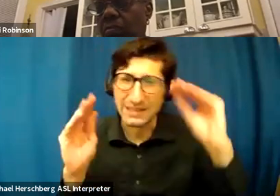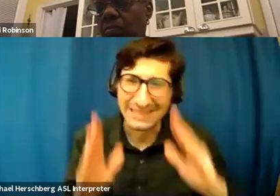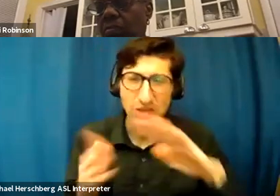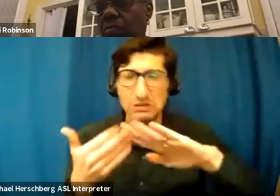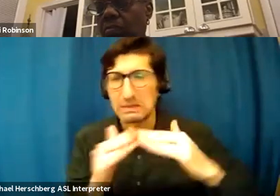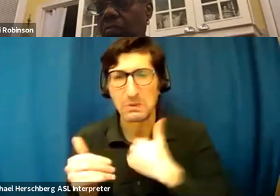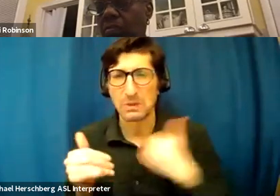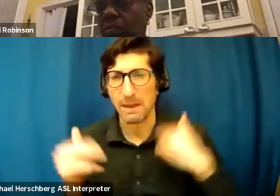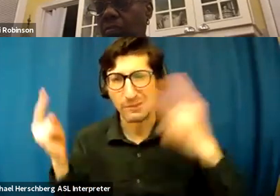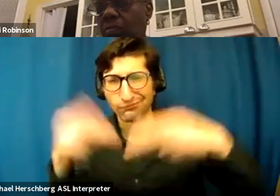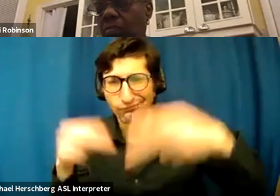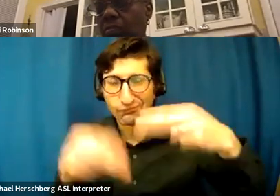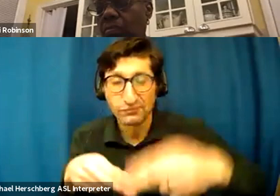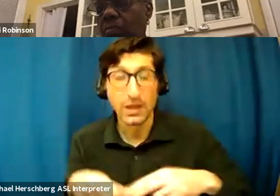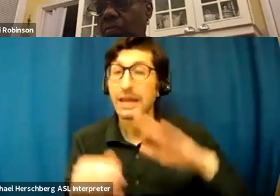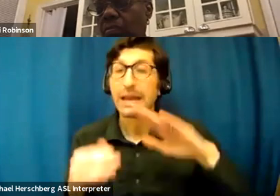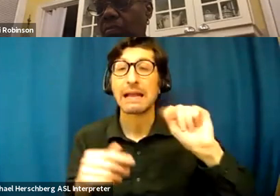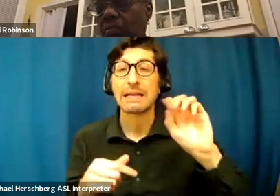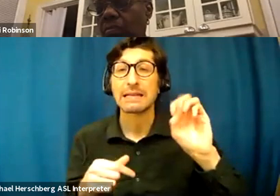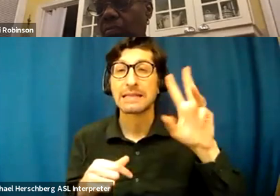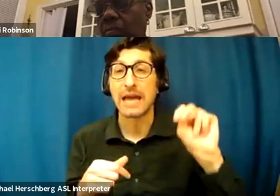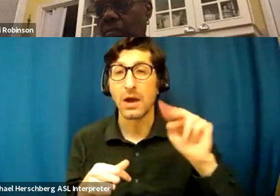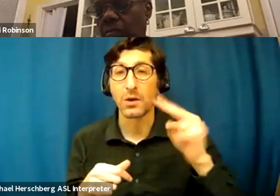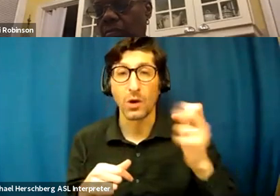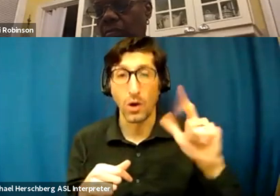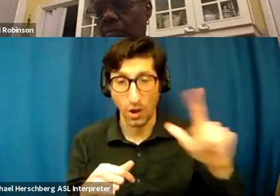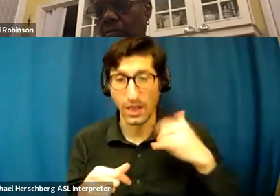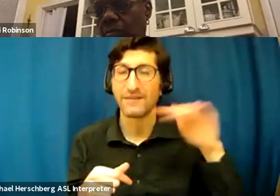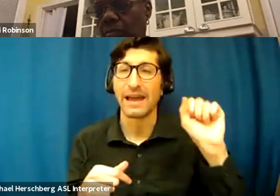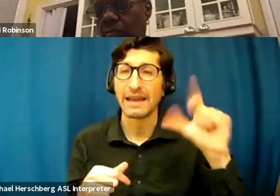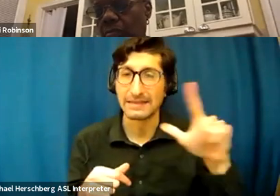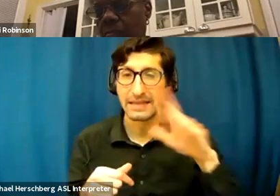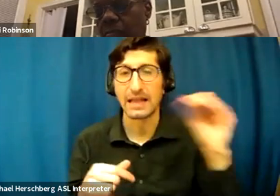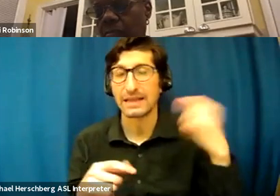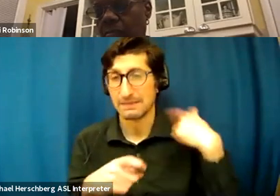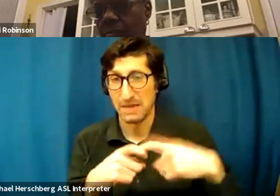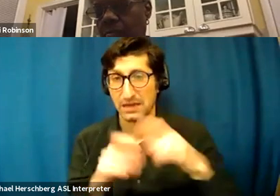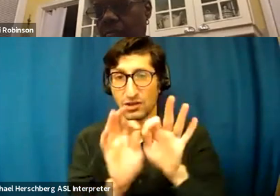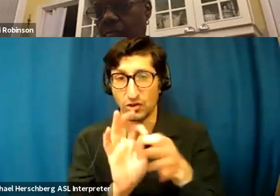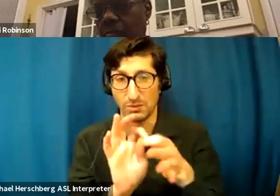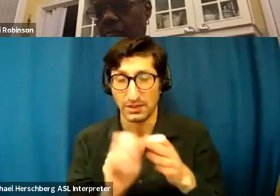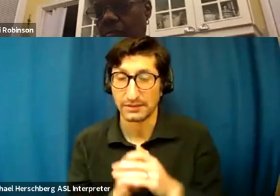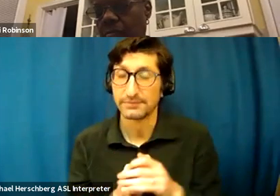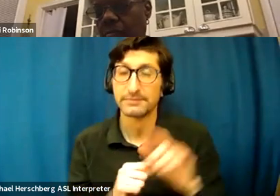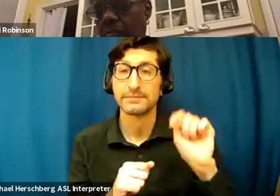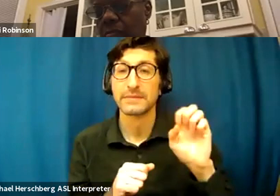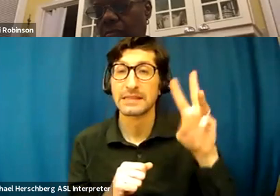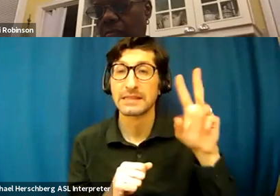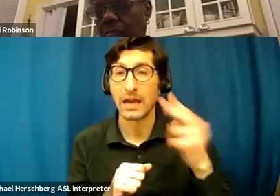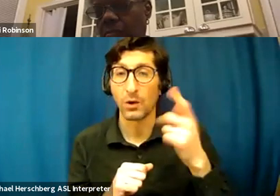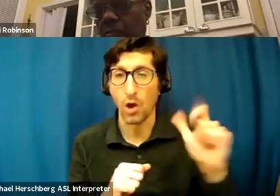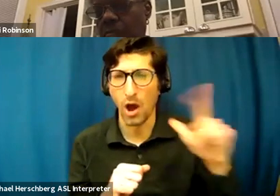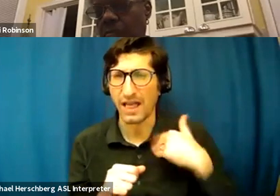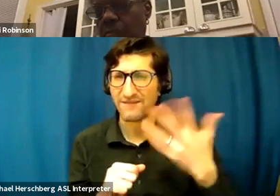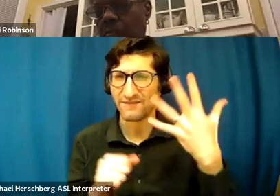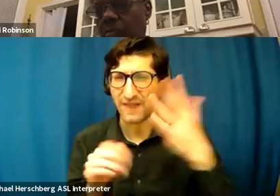community members. The town hall also had ASL in Spanish interpretation. The town hall was centered around five